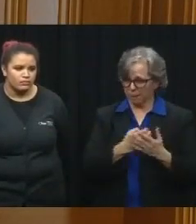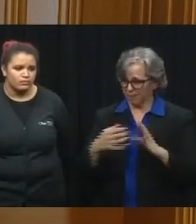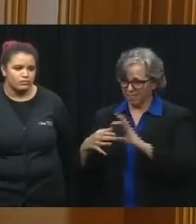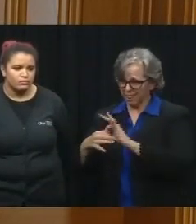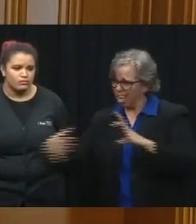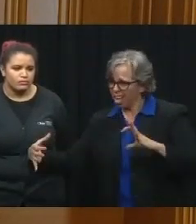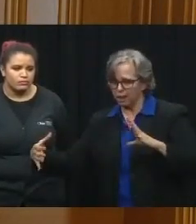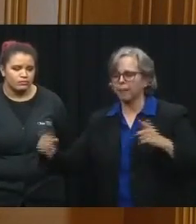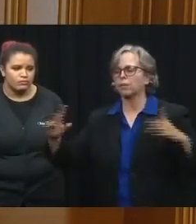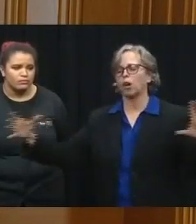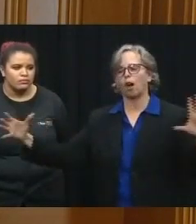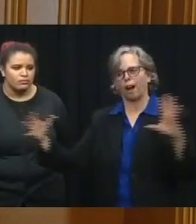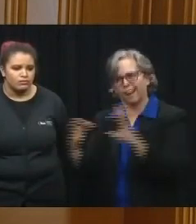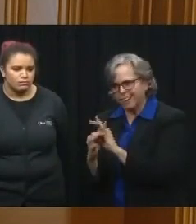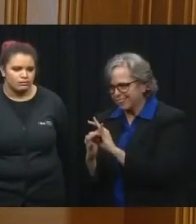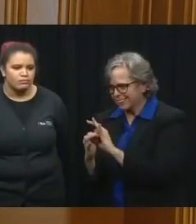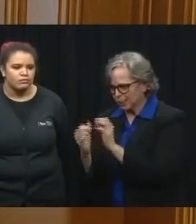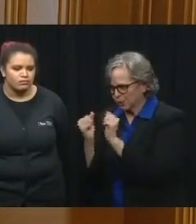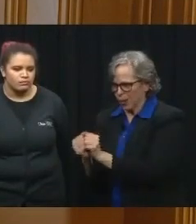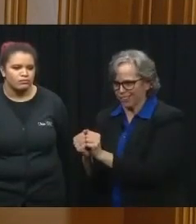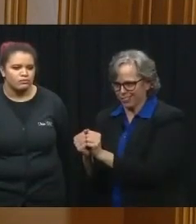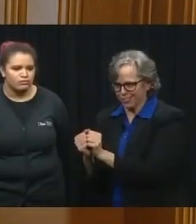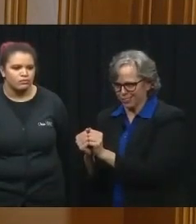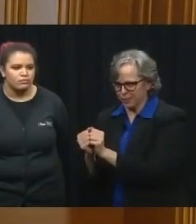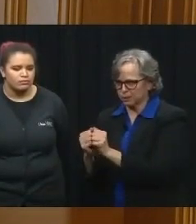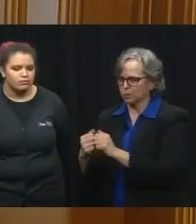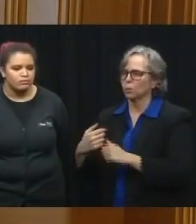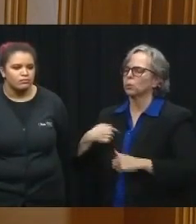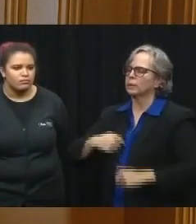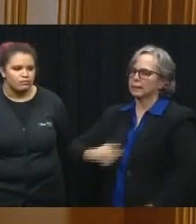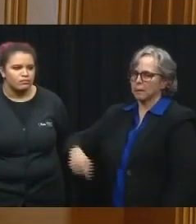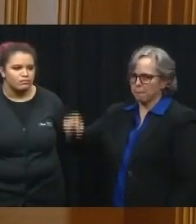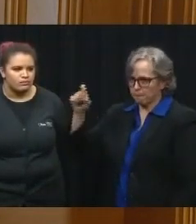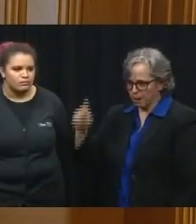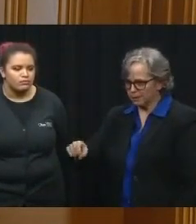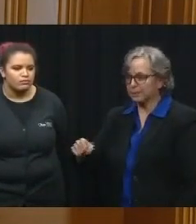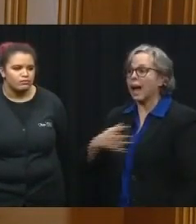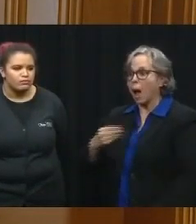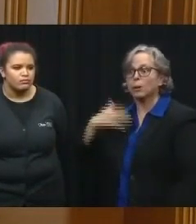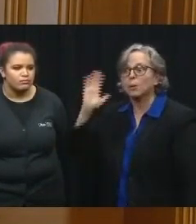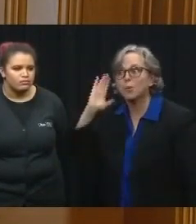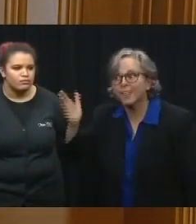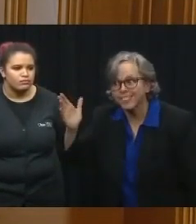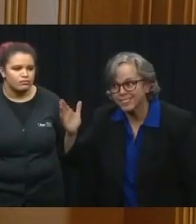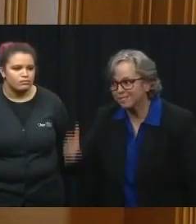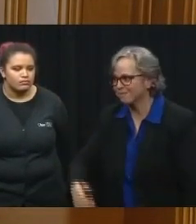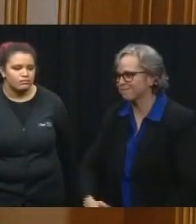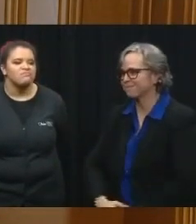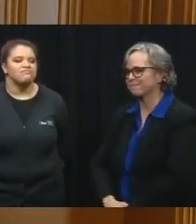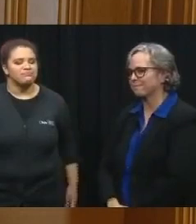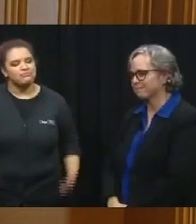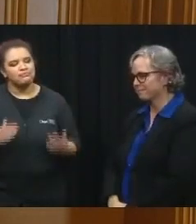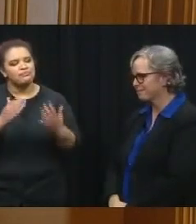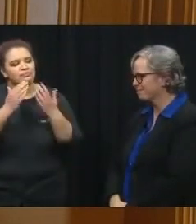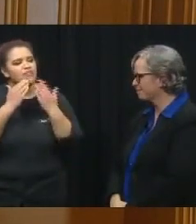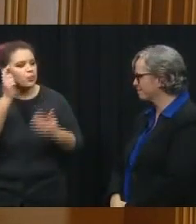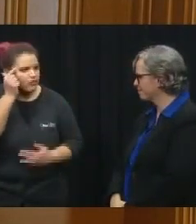do, and that's what we're going to do. Thanks, Governor.